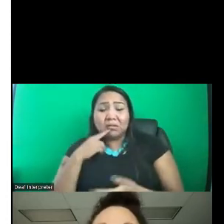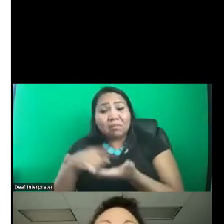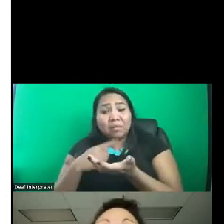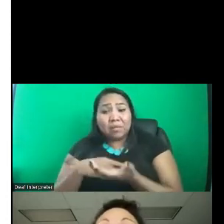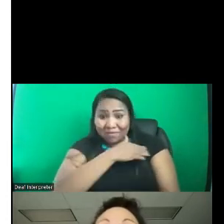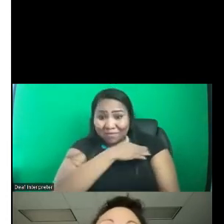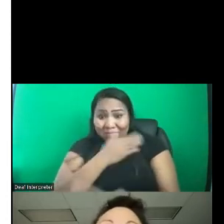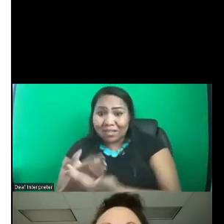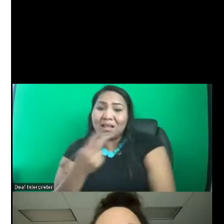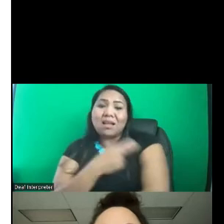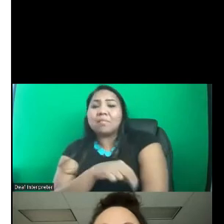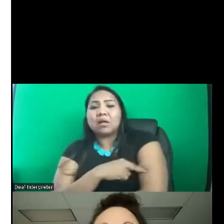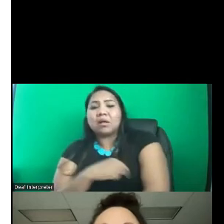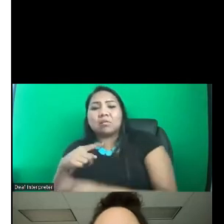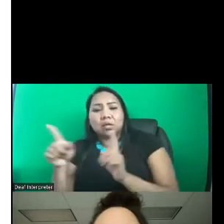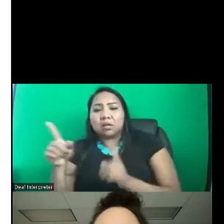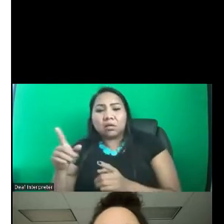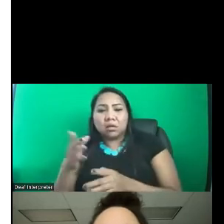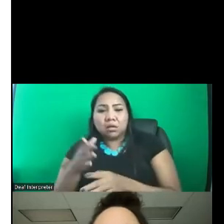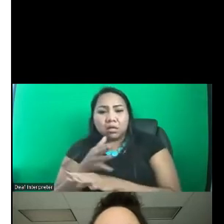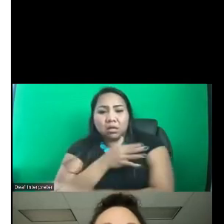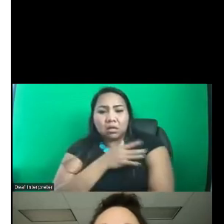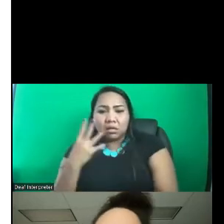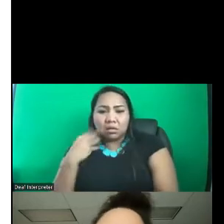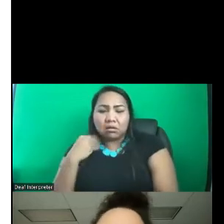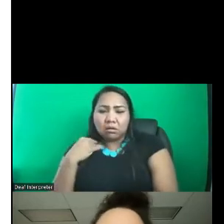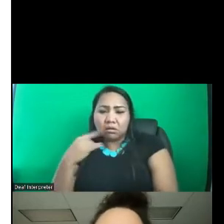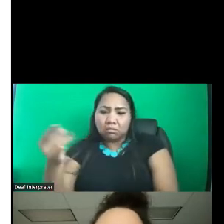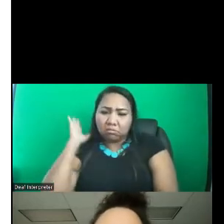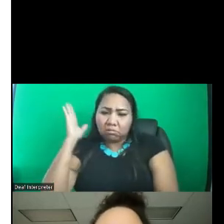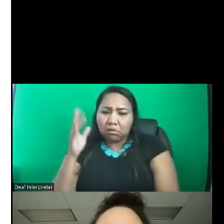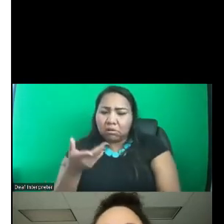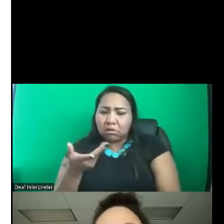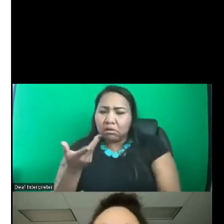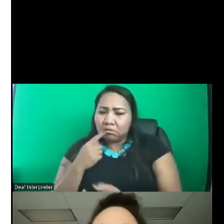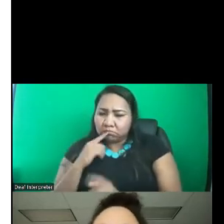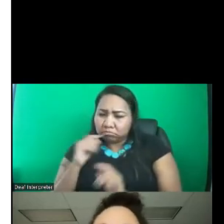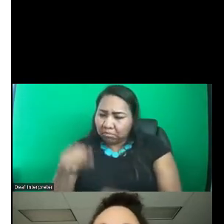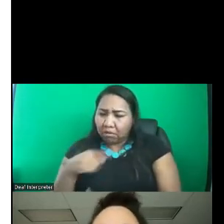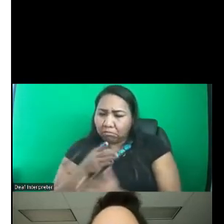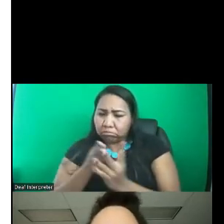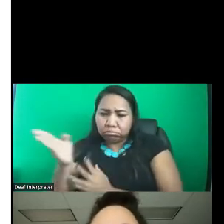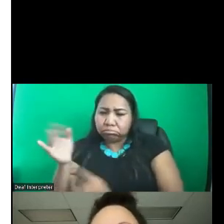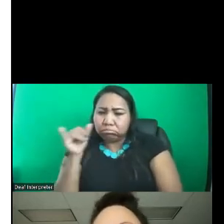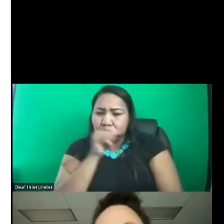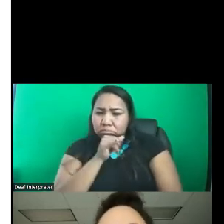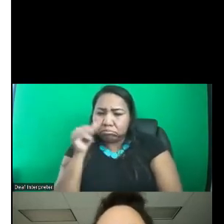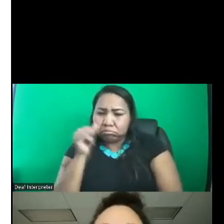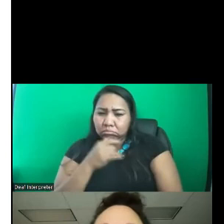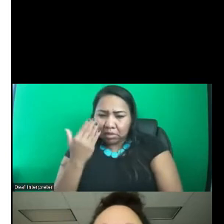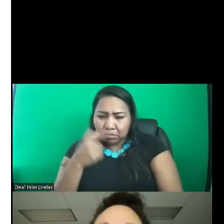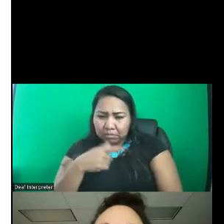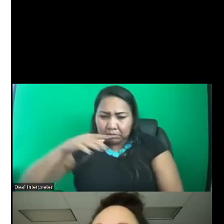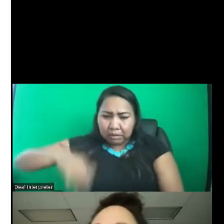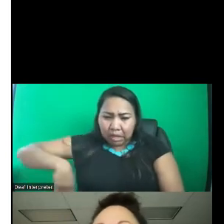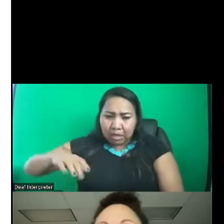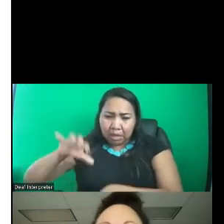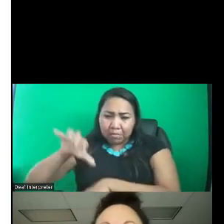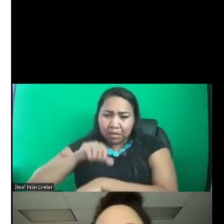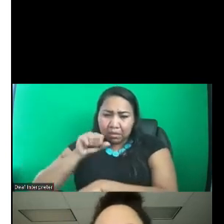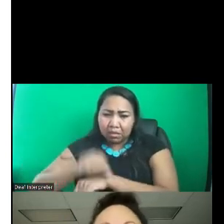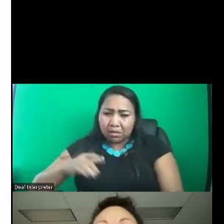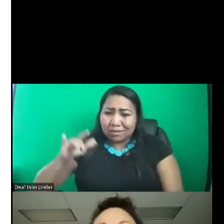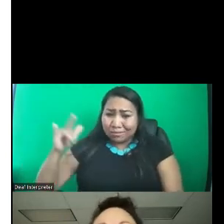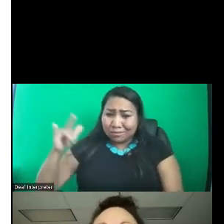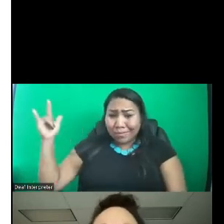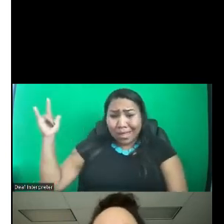idea. Why were you late for your appointment? Well, the plane never showed up. That's not something you typically hear, in the